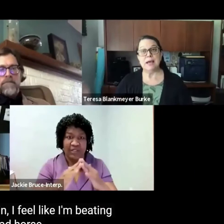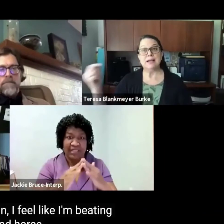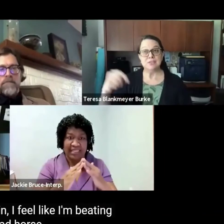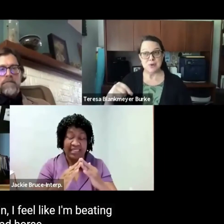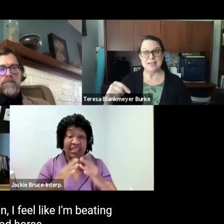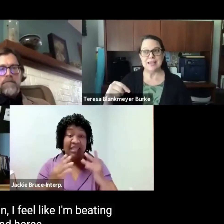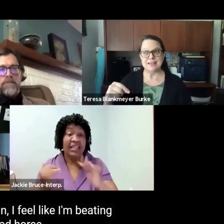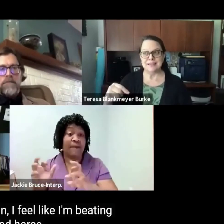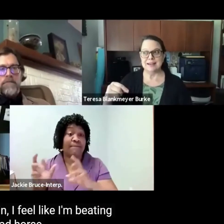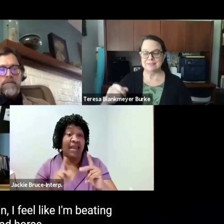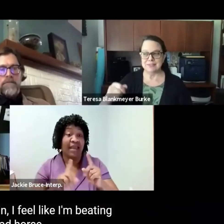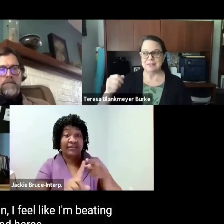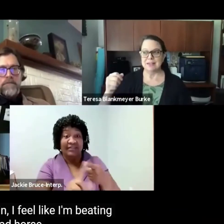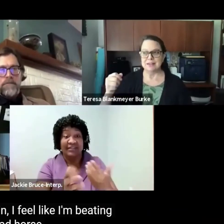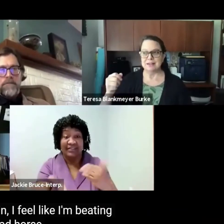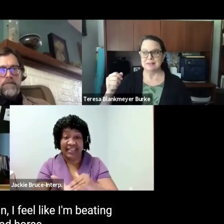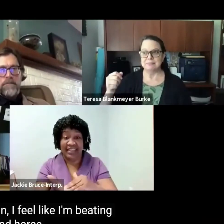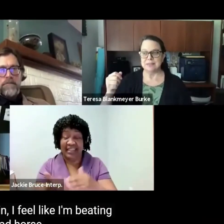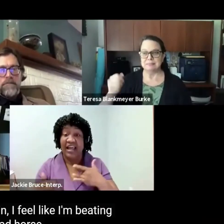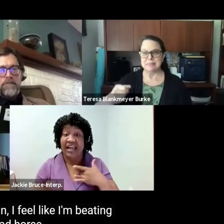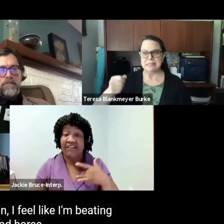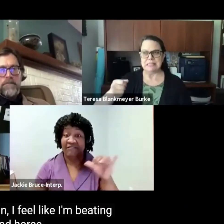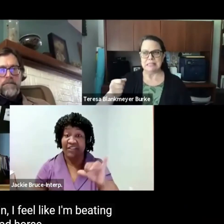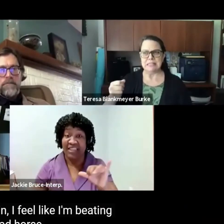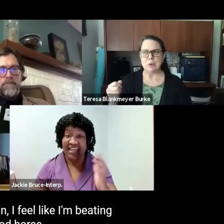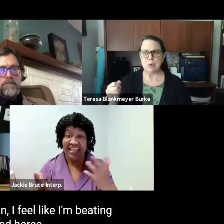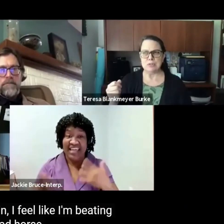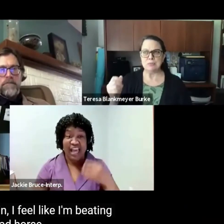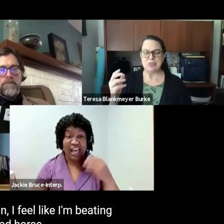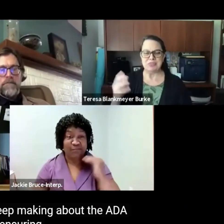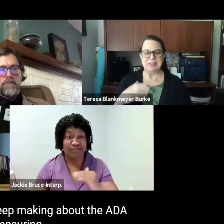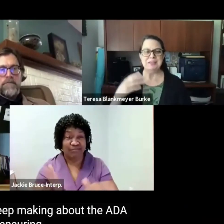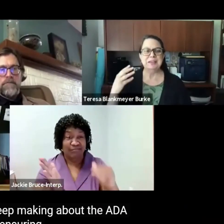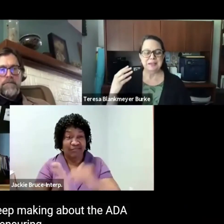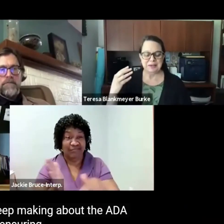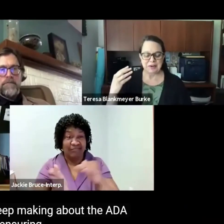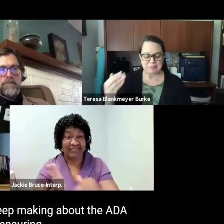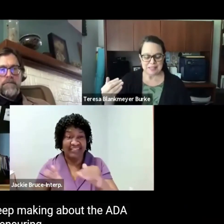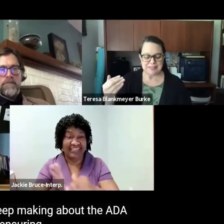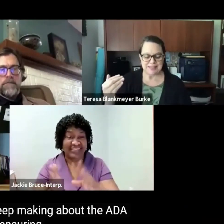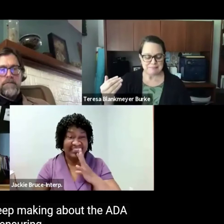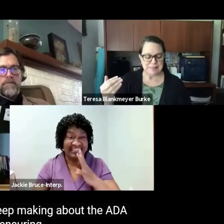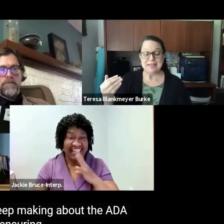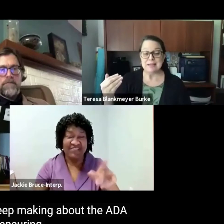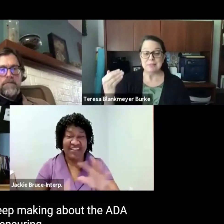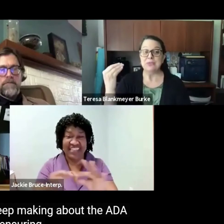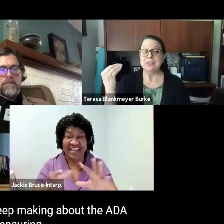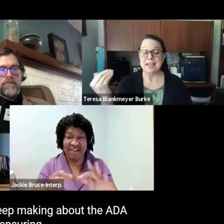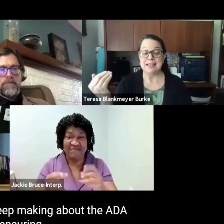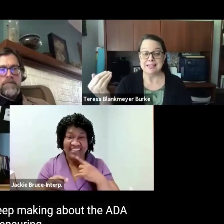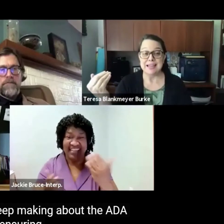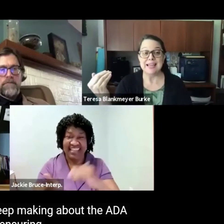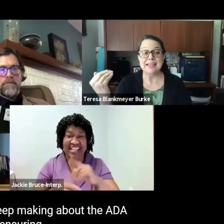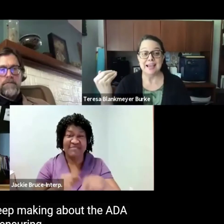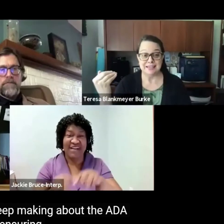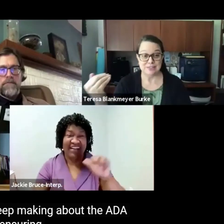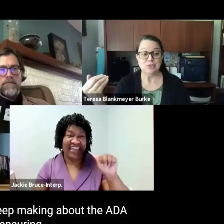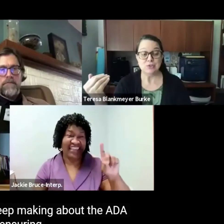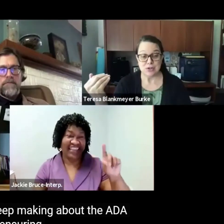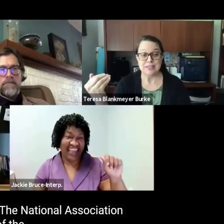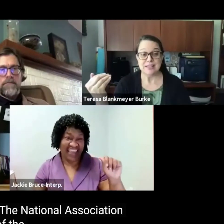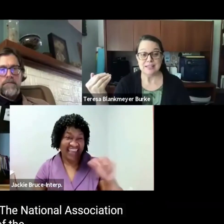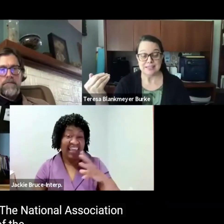going back to, again, I feel like I'm beating a dead horse with the comment I keep making about the ADA